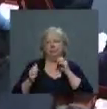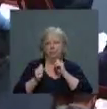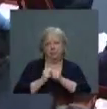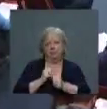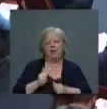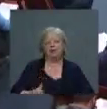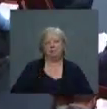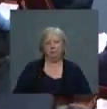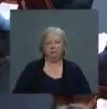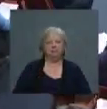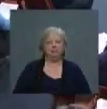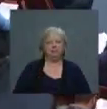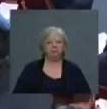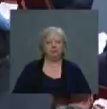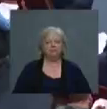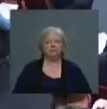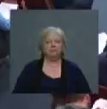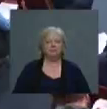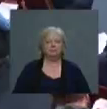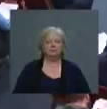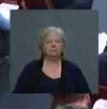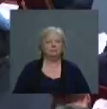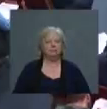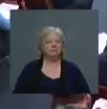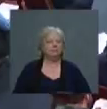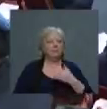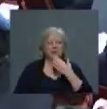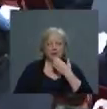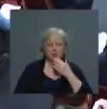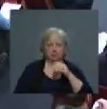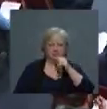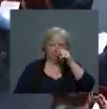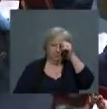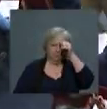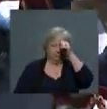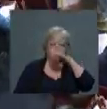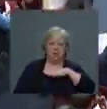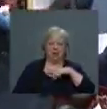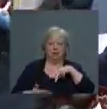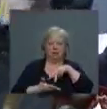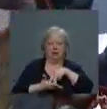The resolution is passed. Thank you.